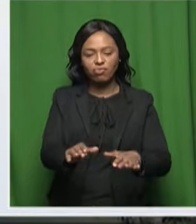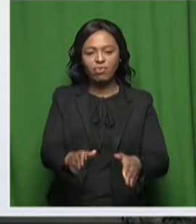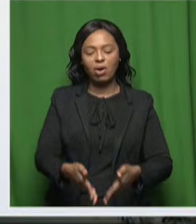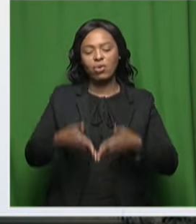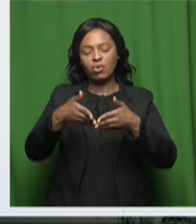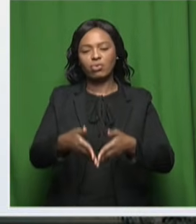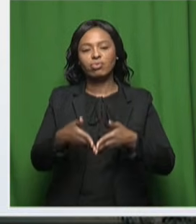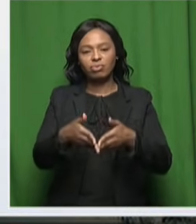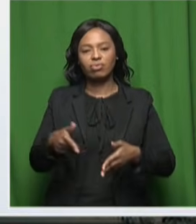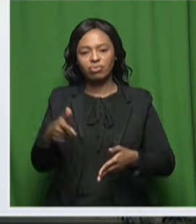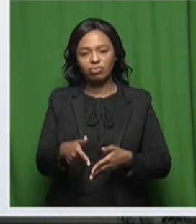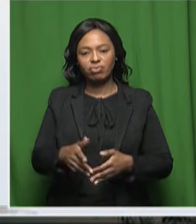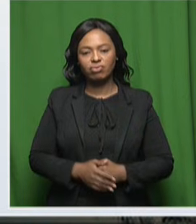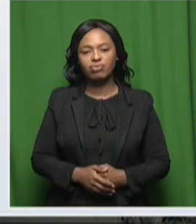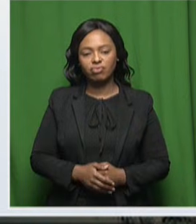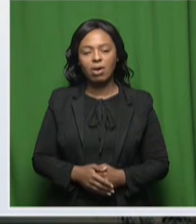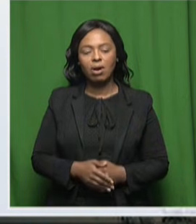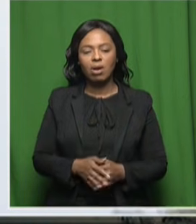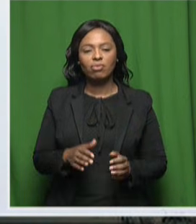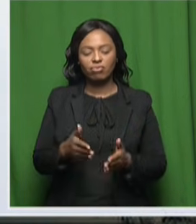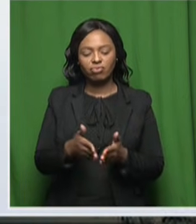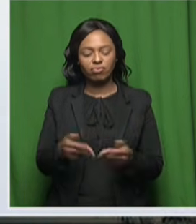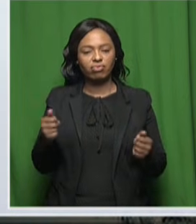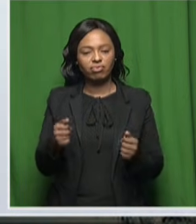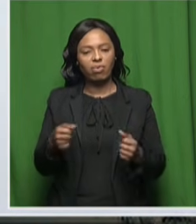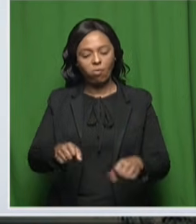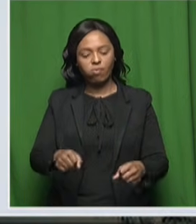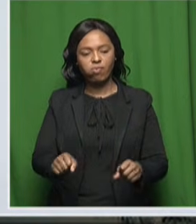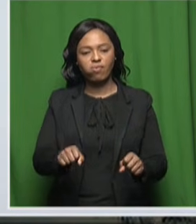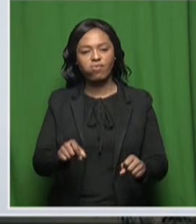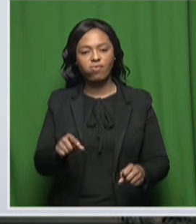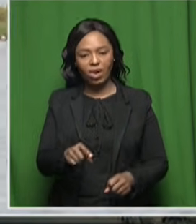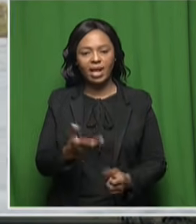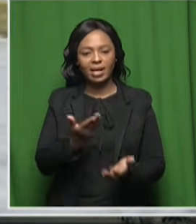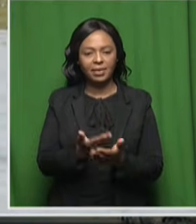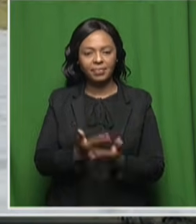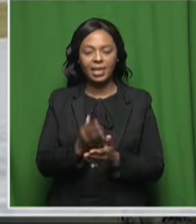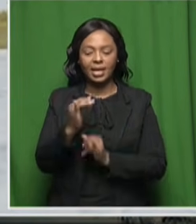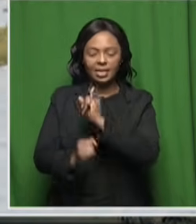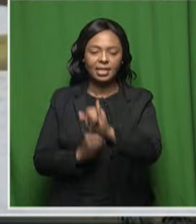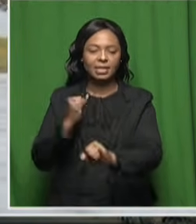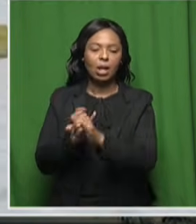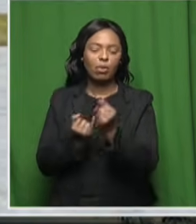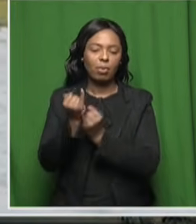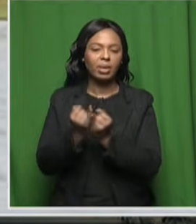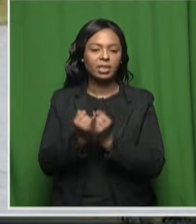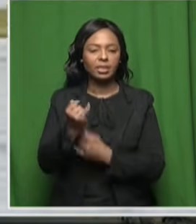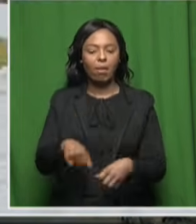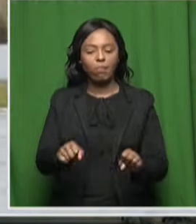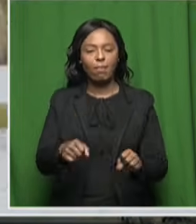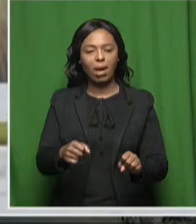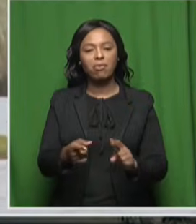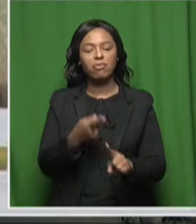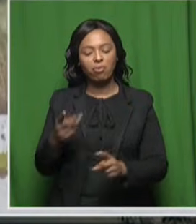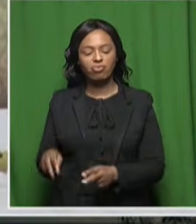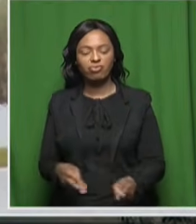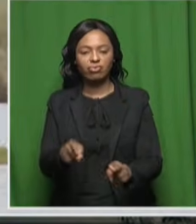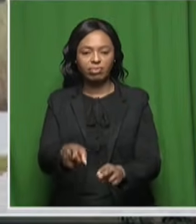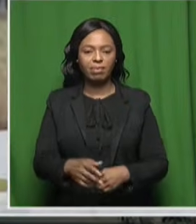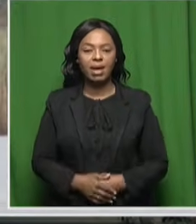preferred destinations in the world for paragliding. We have an international paragliding competition happening from Porterville,